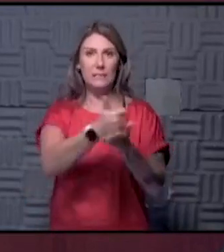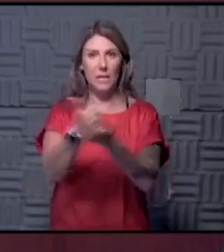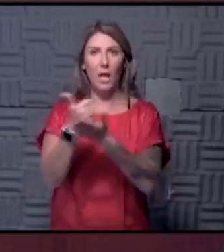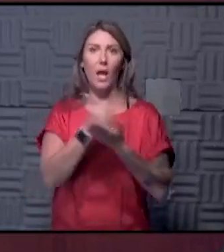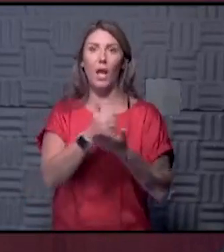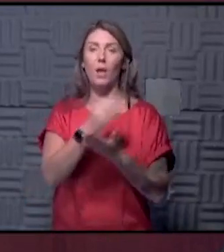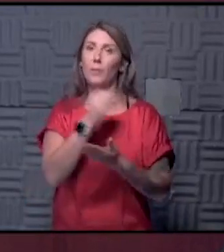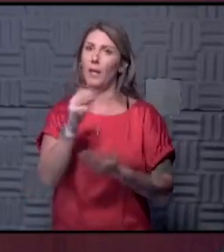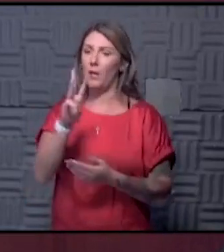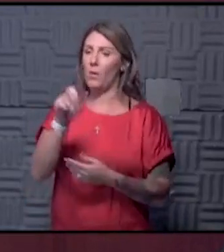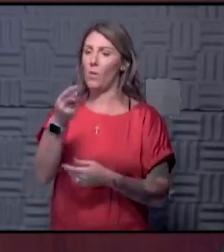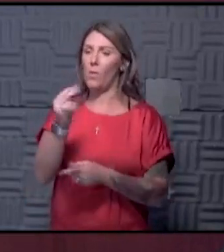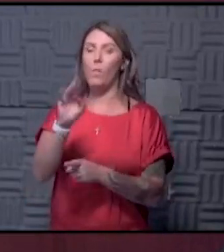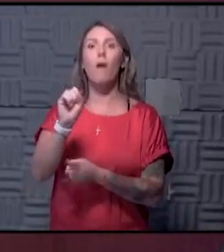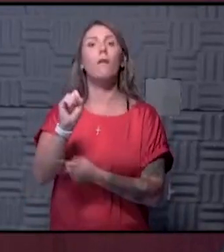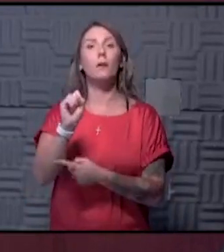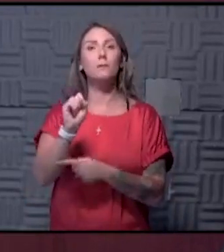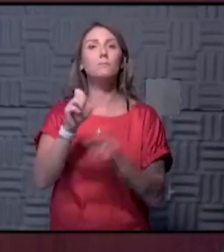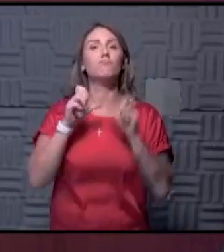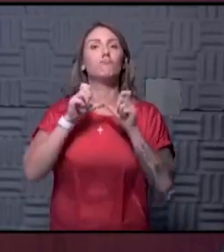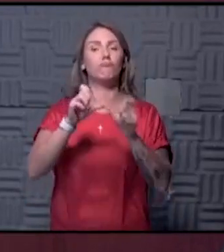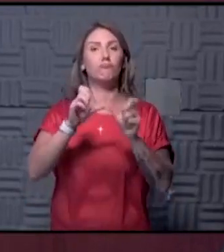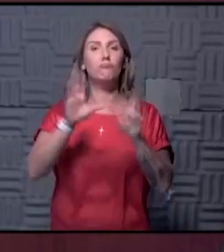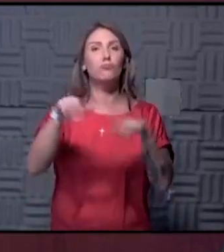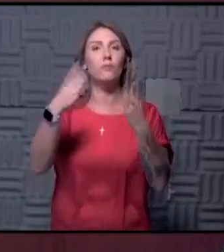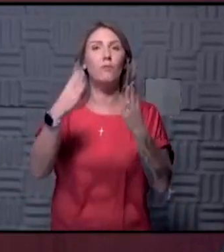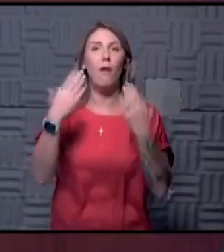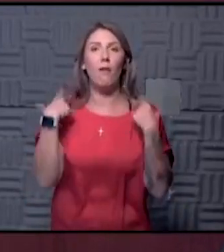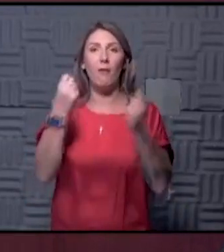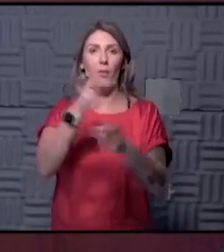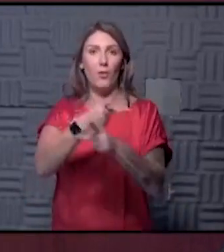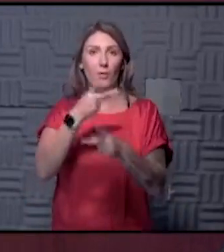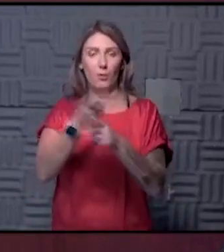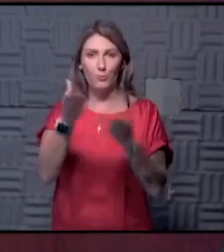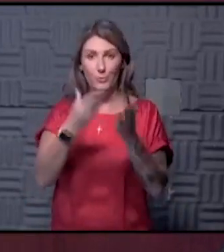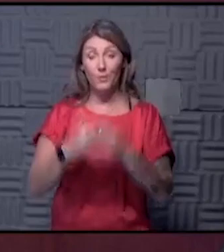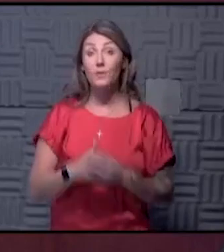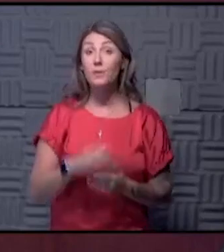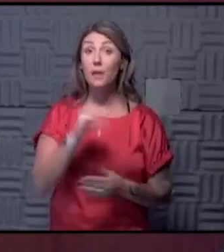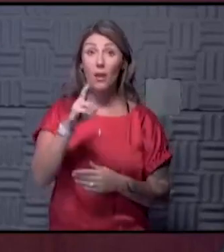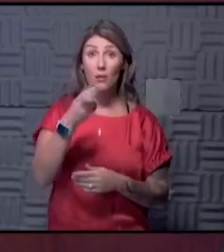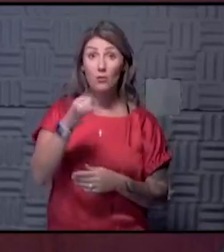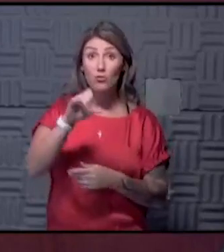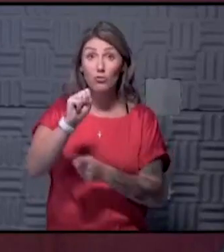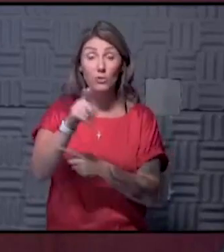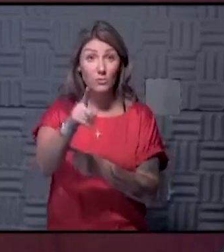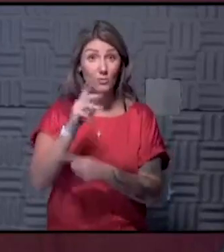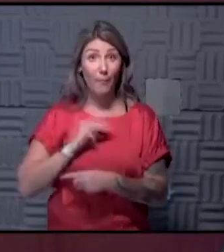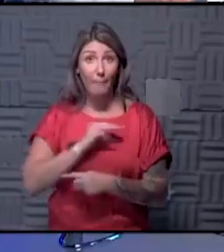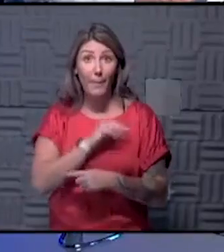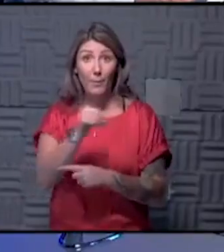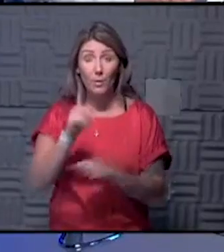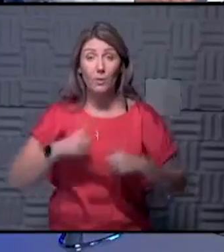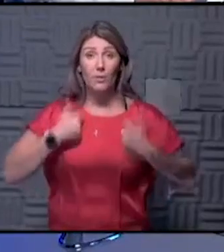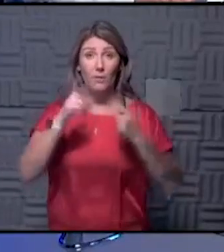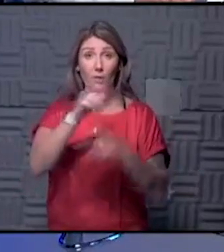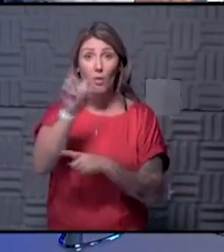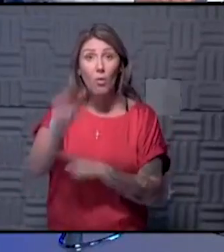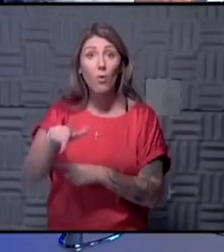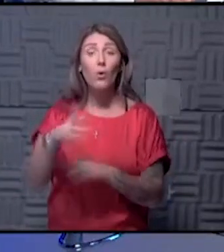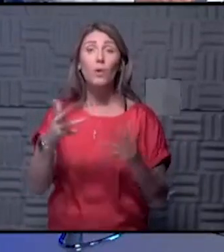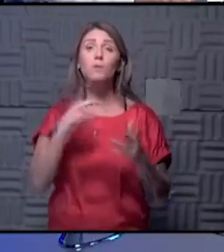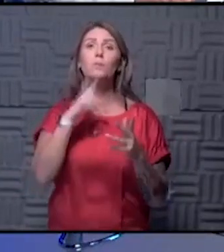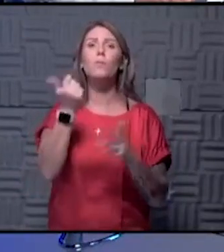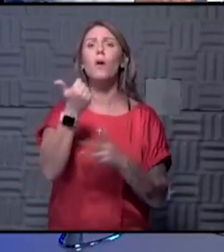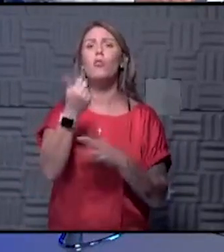certainly Watkins continues to provide healthcare services for all those folks. And Chris Wilson, you're a member. You live in Lawrence. Talk to us about other